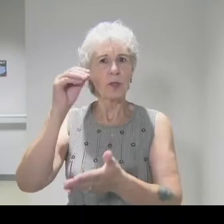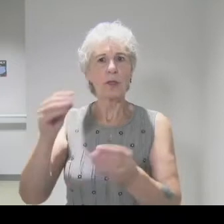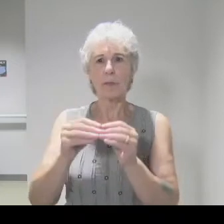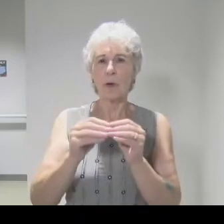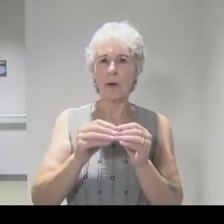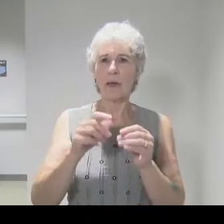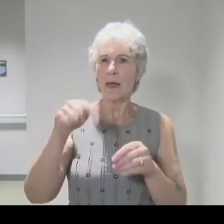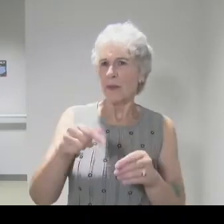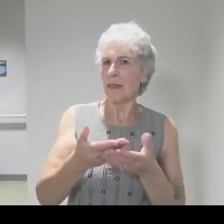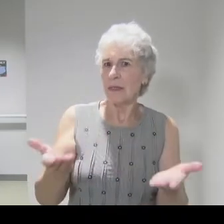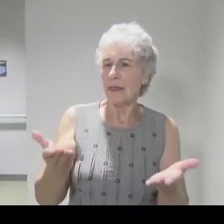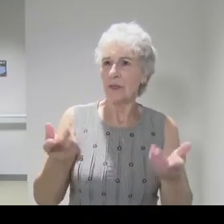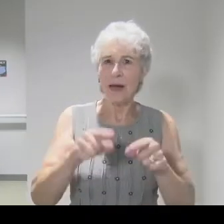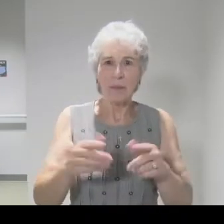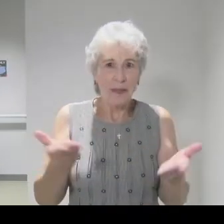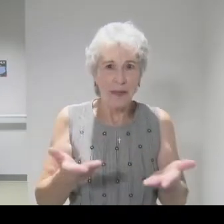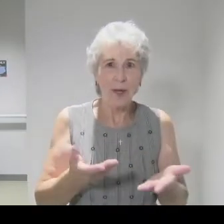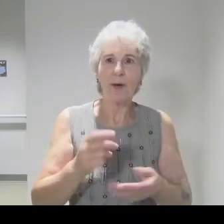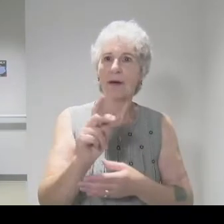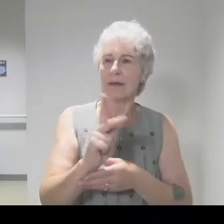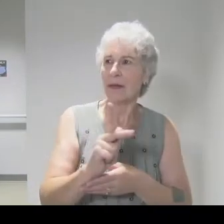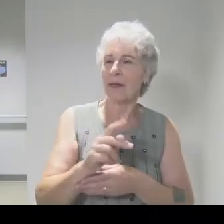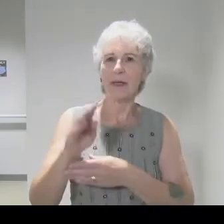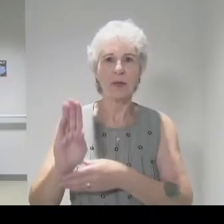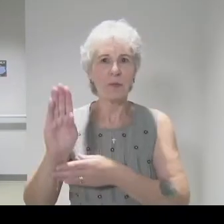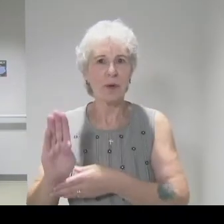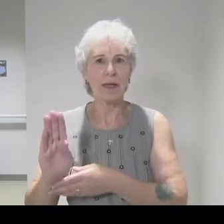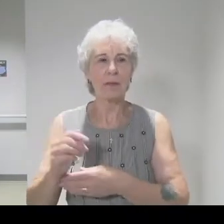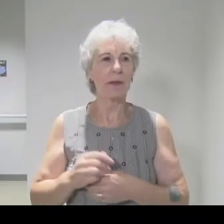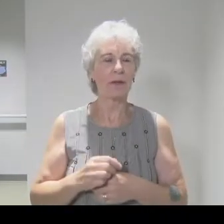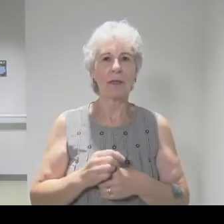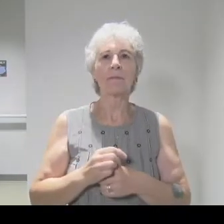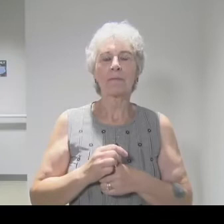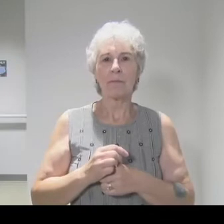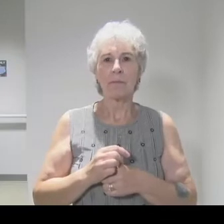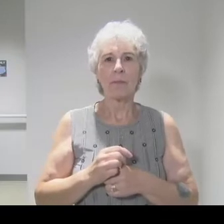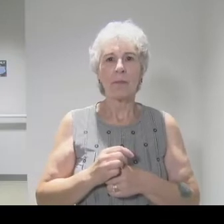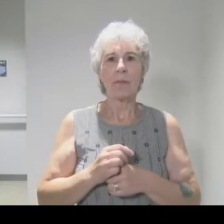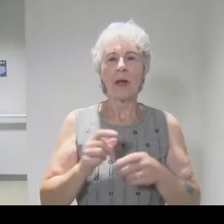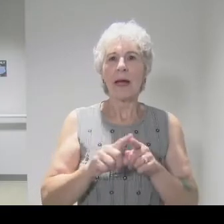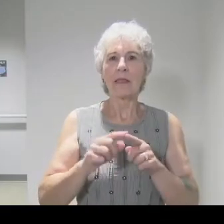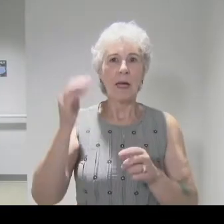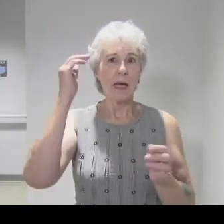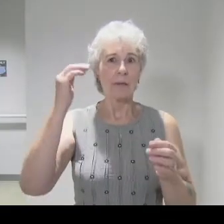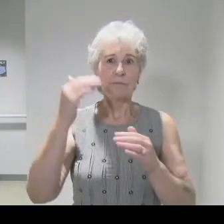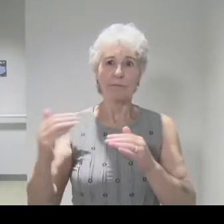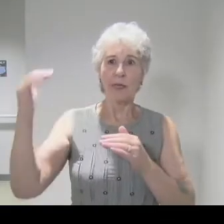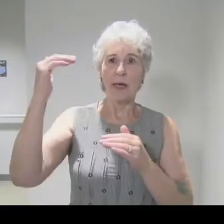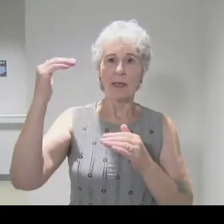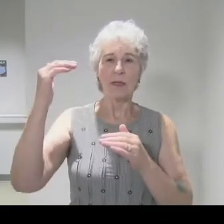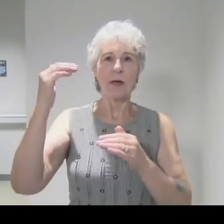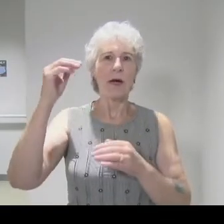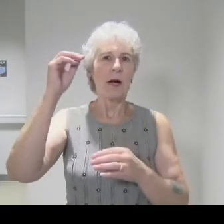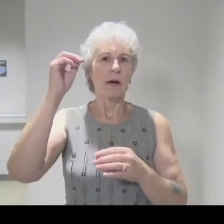neighborhoods, in Keene and in Brattleboro, in these areas, not just in big cities. So, Gordy, as head of the men's ministry, why is this something that